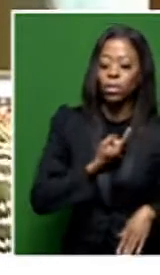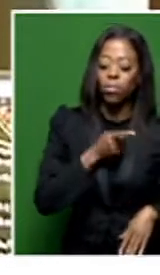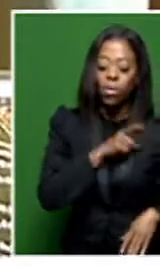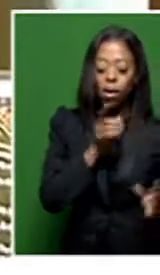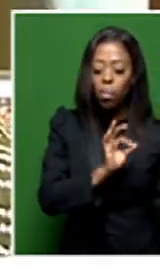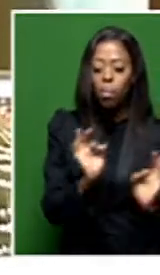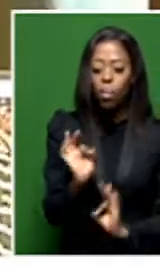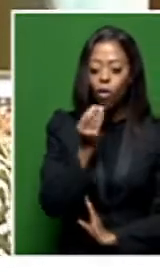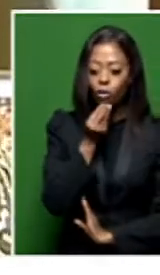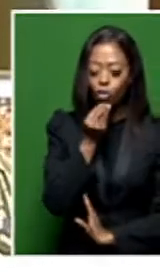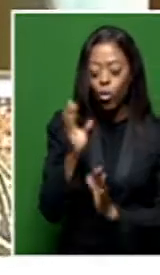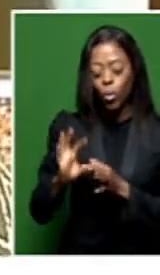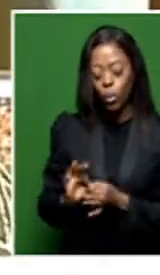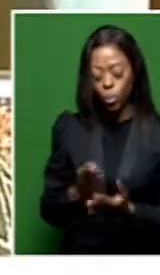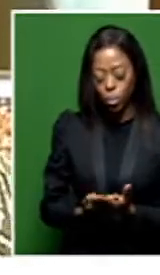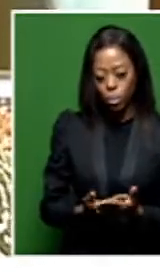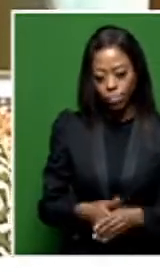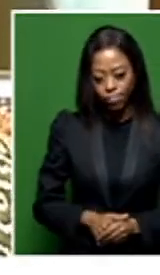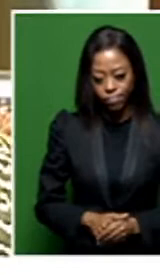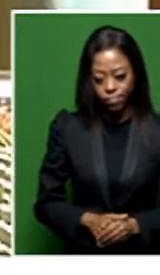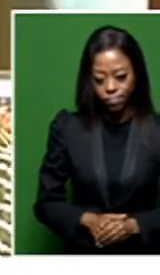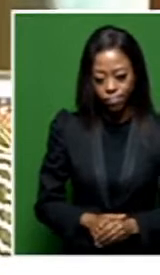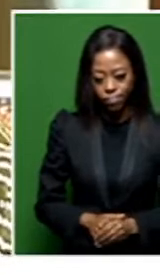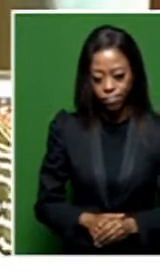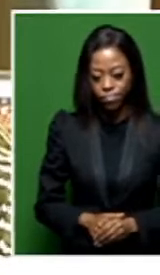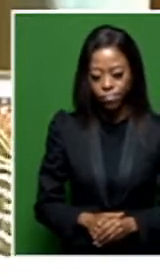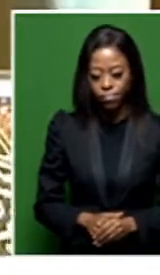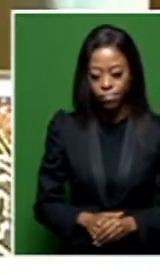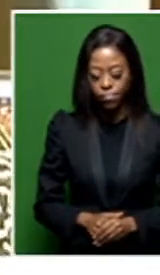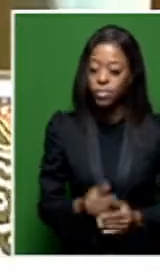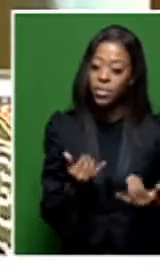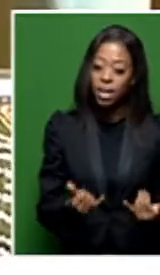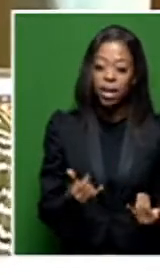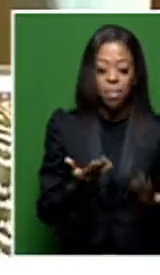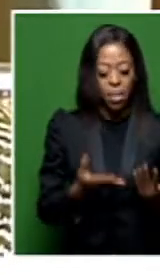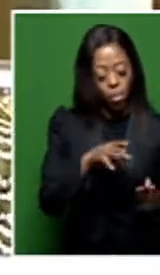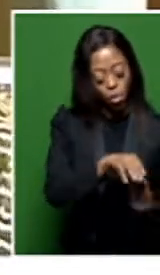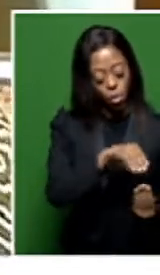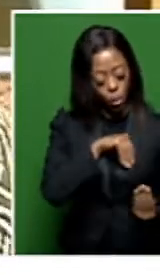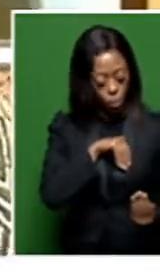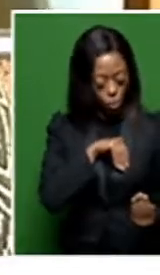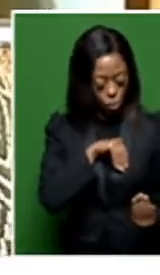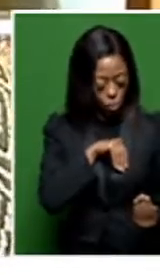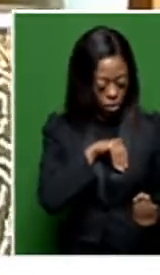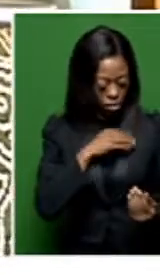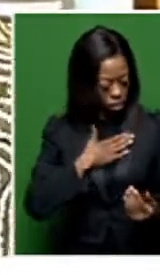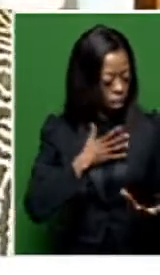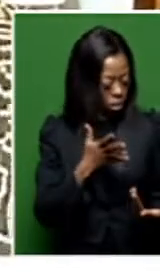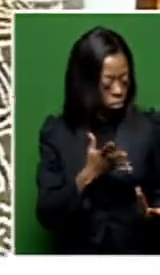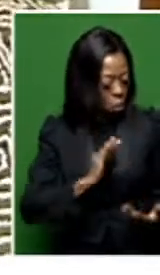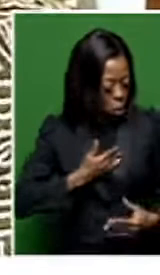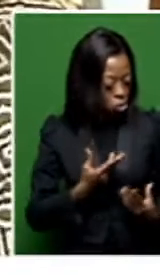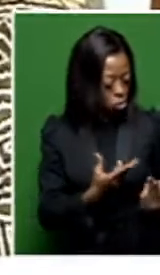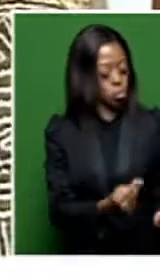proper meals that you can make at home. So, And for someone that wants to adopt this plant-forward